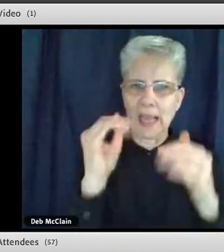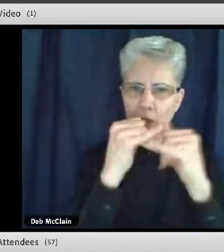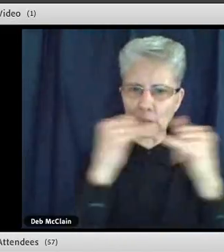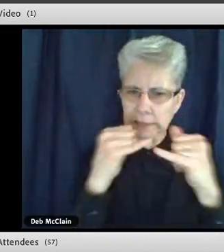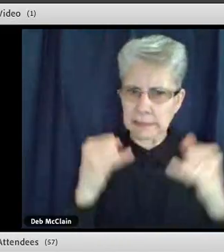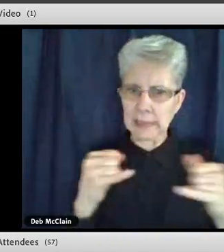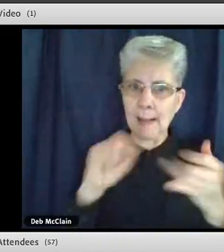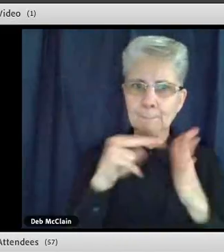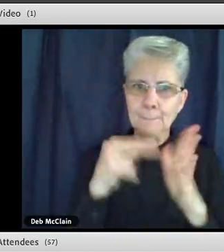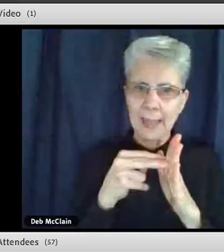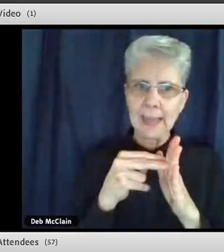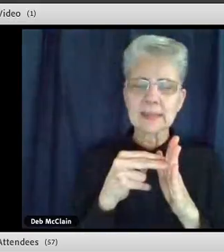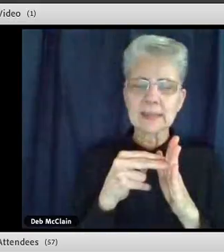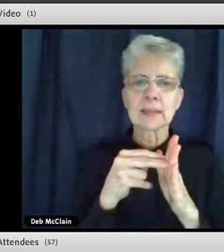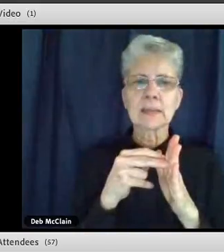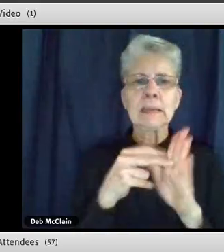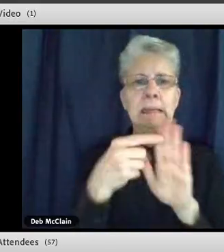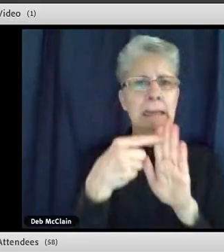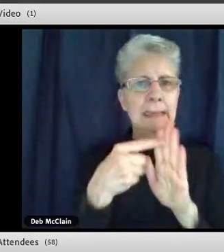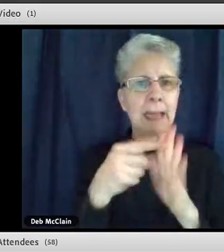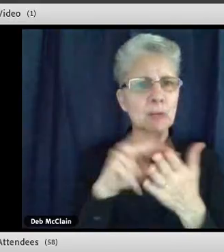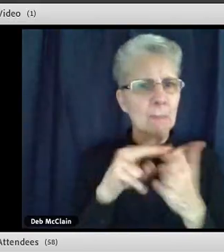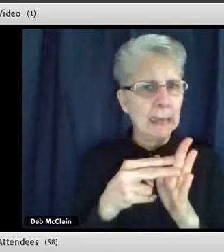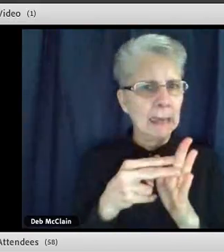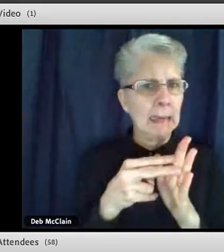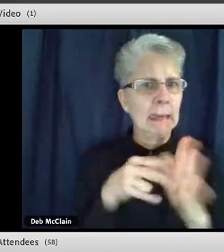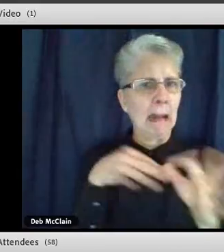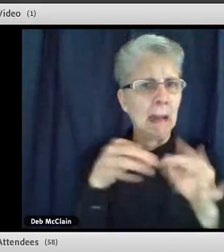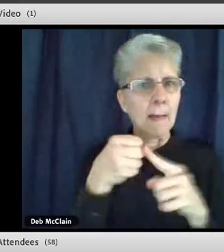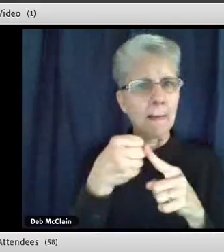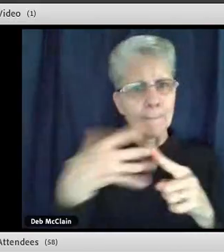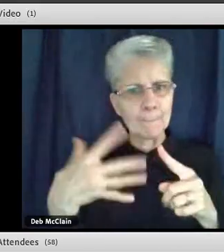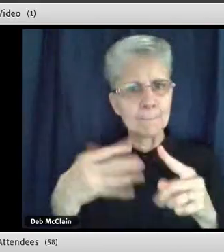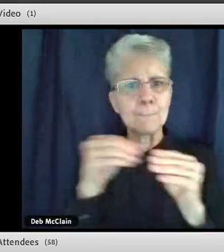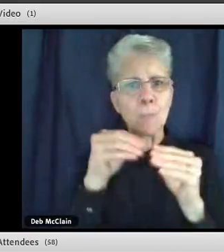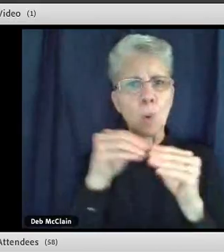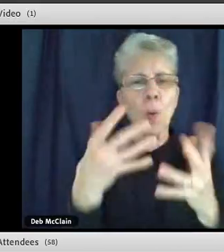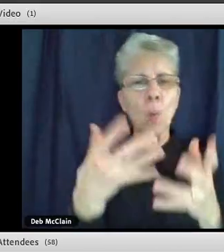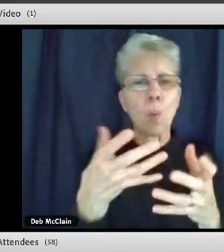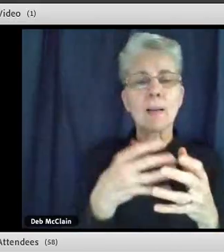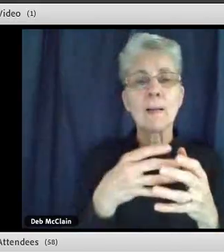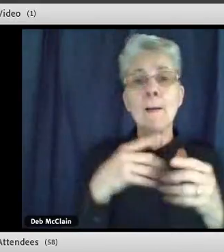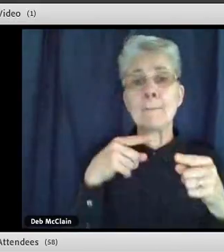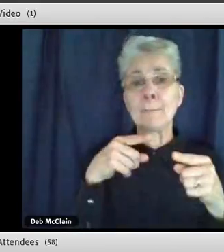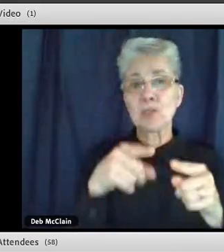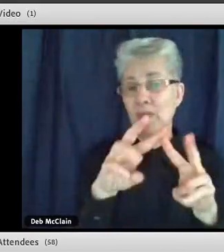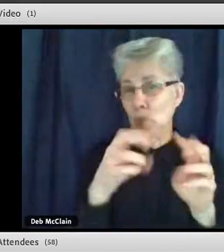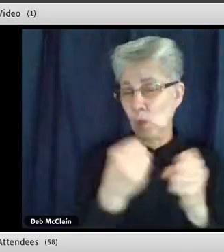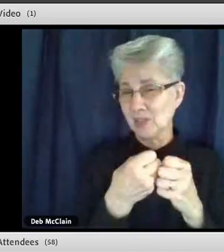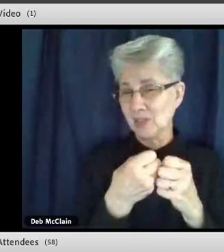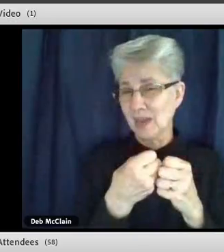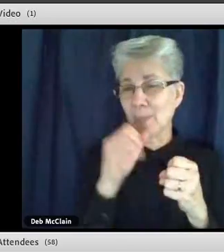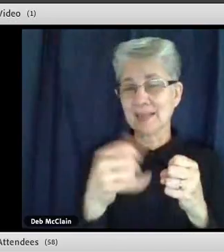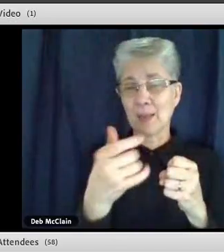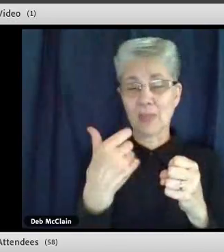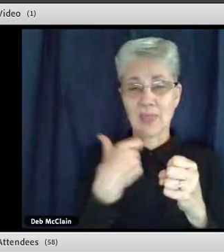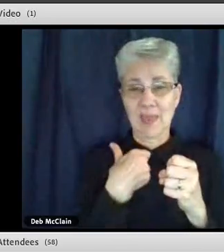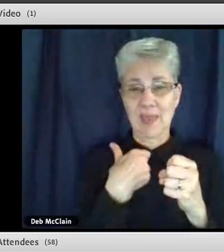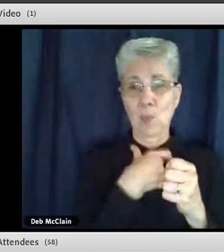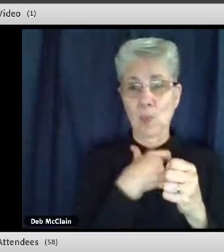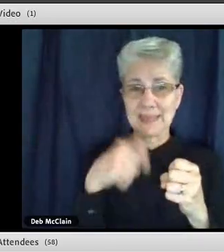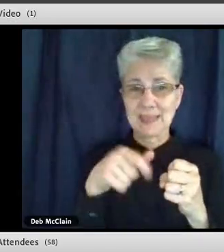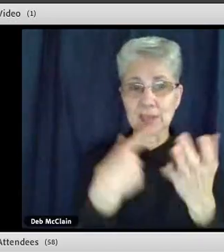the indicators mean, etc. Ideally during this workshop, but that's something we still need to talk about if this workshop